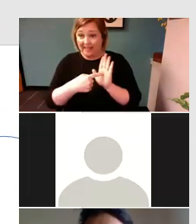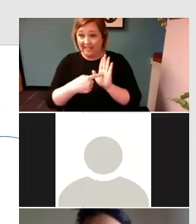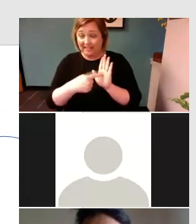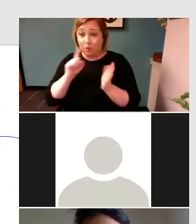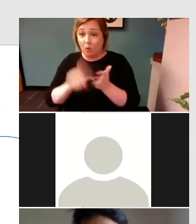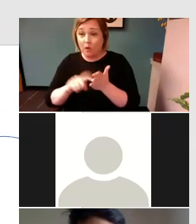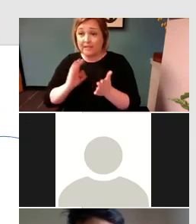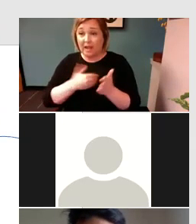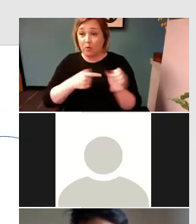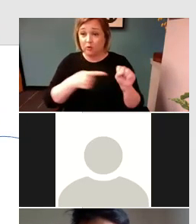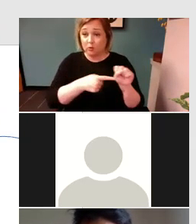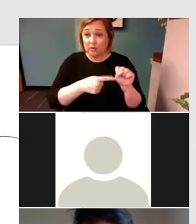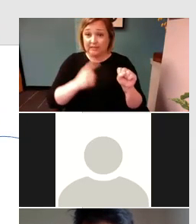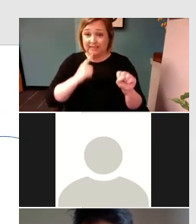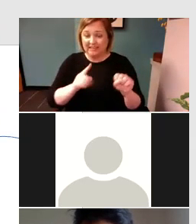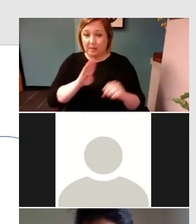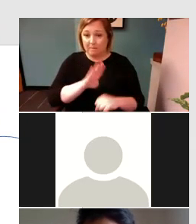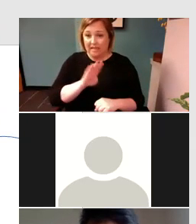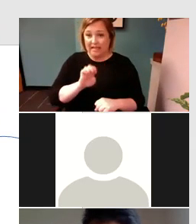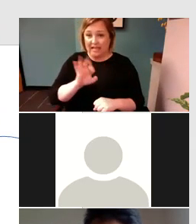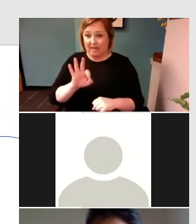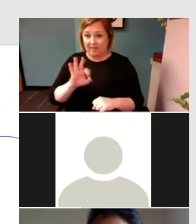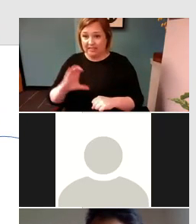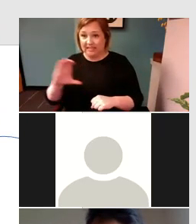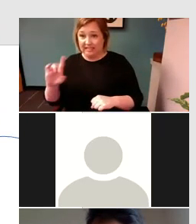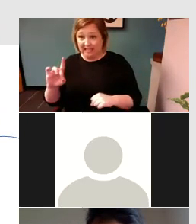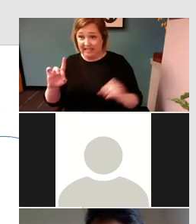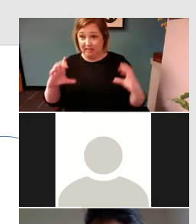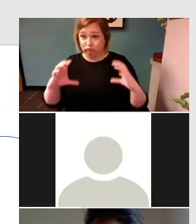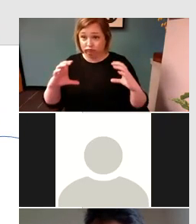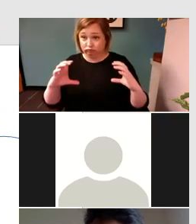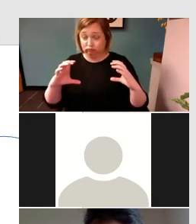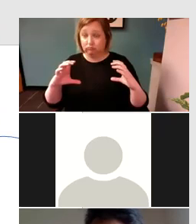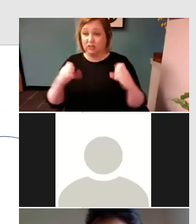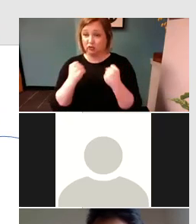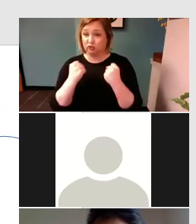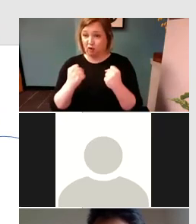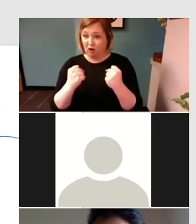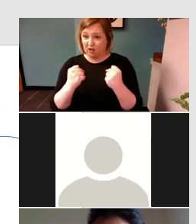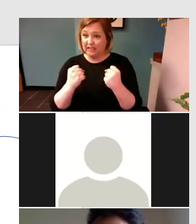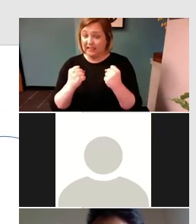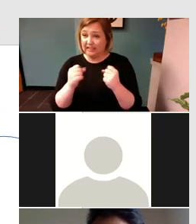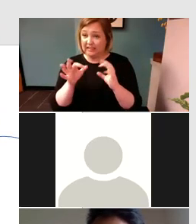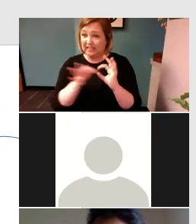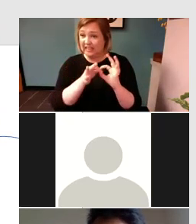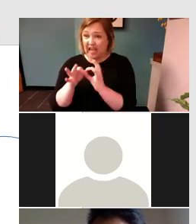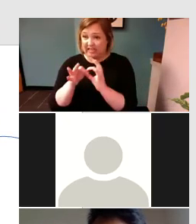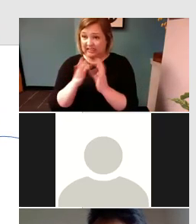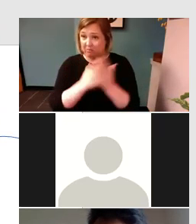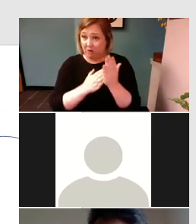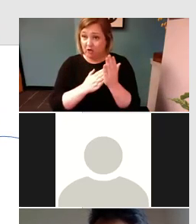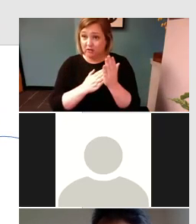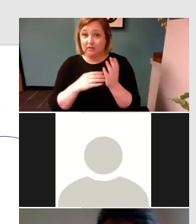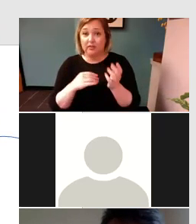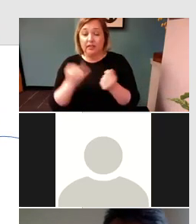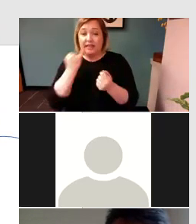this BEFCD strongly connected component. Again, if we reverse all the edges, so remember, if we started from the source node